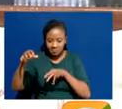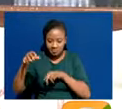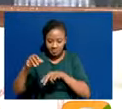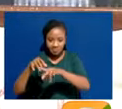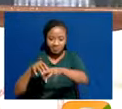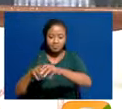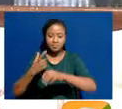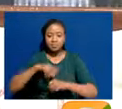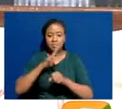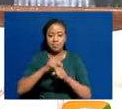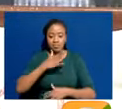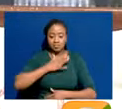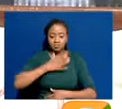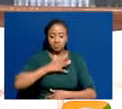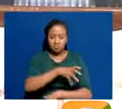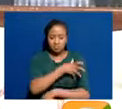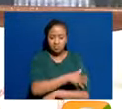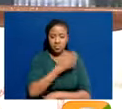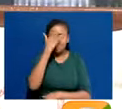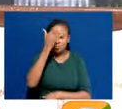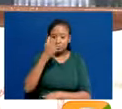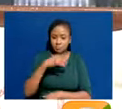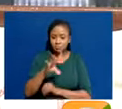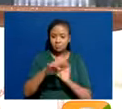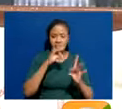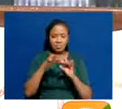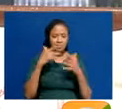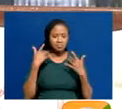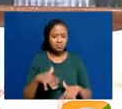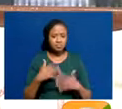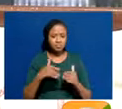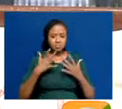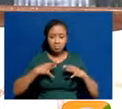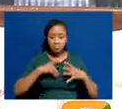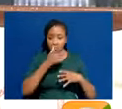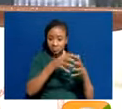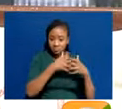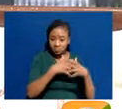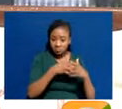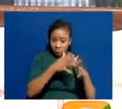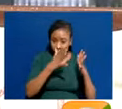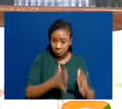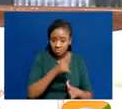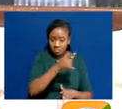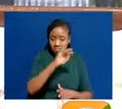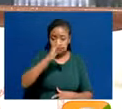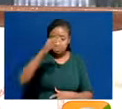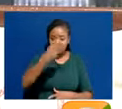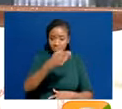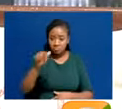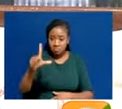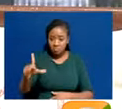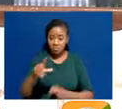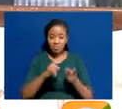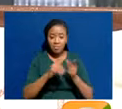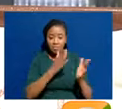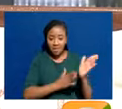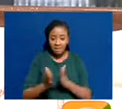few of them are contracted. Because I found amazing people at City Hall. The engineers in City Hall. The planners.